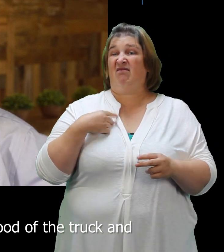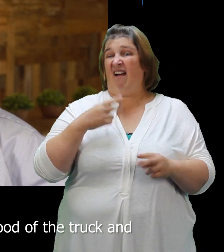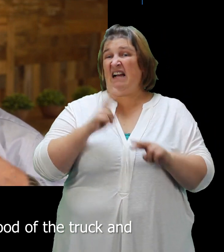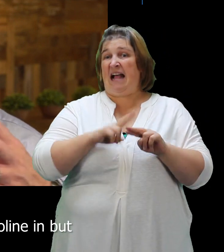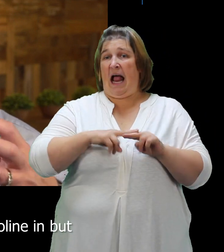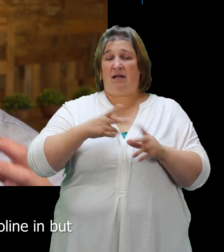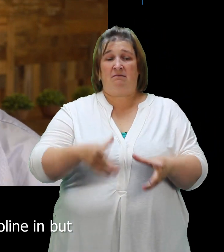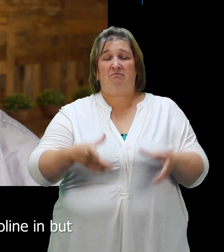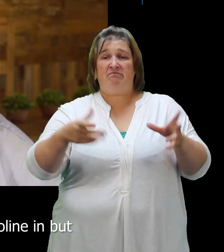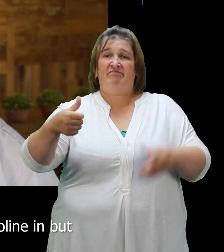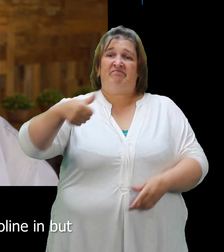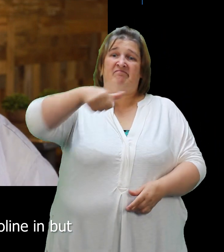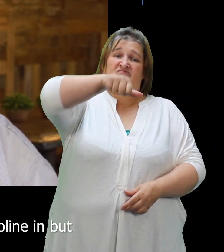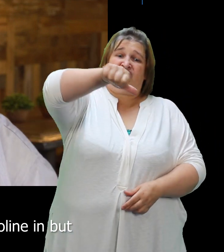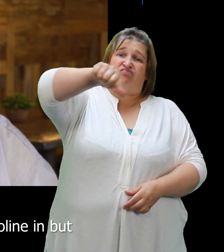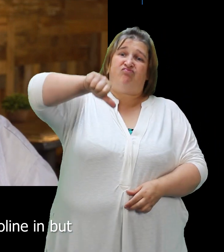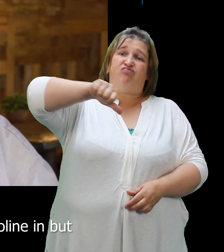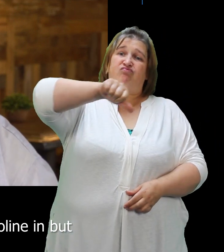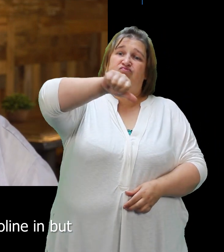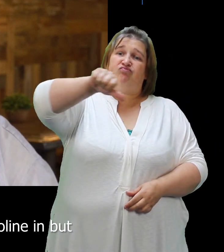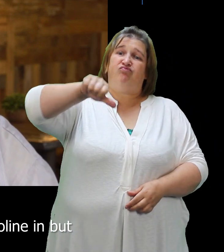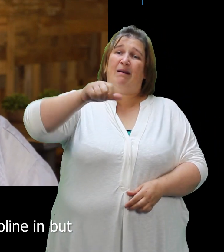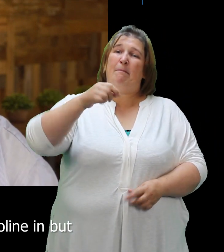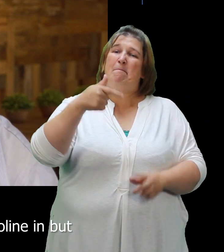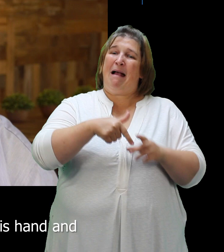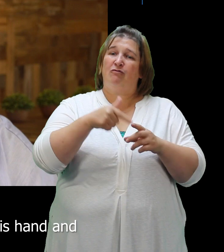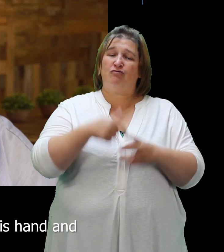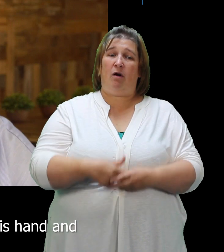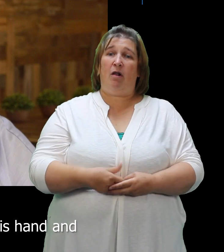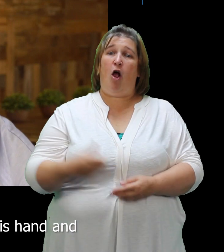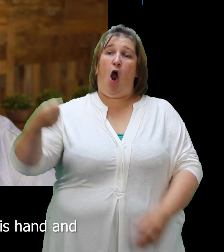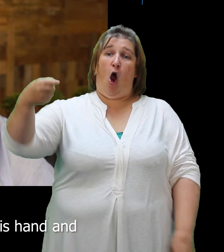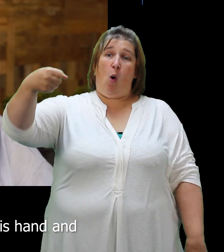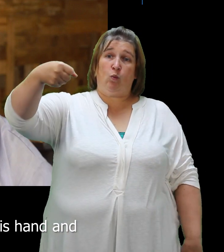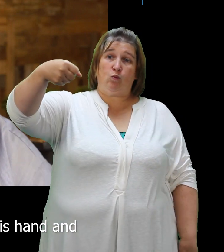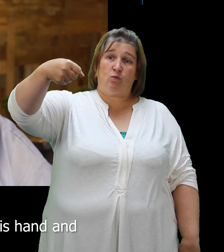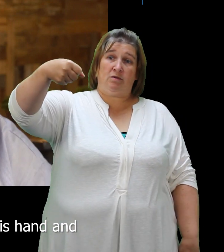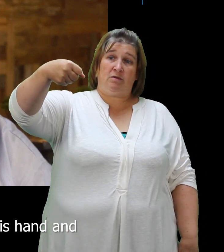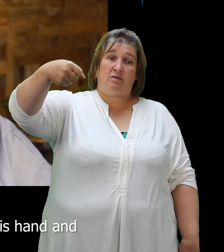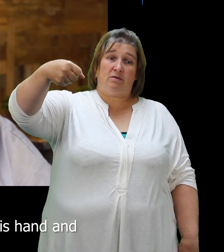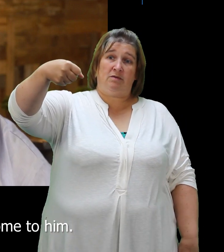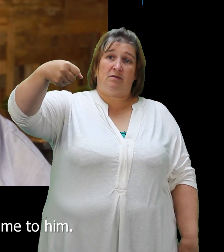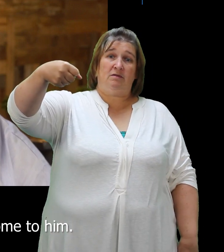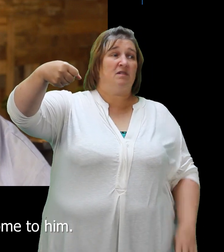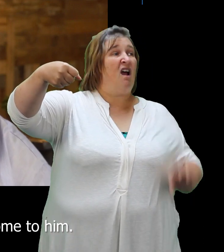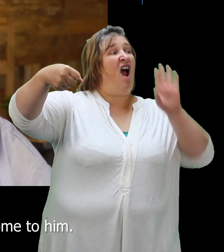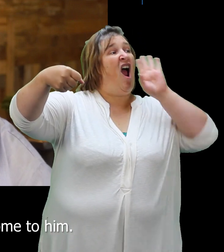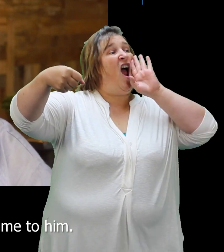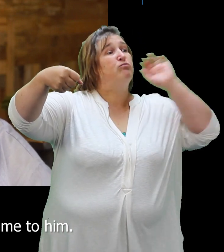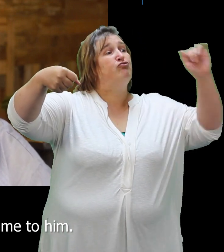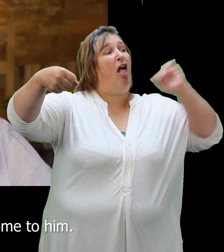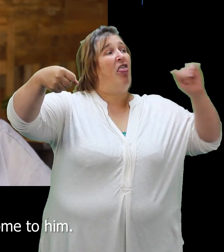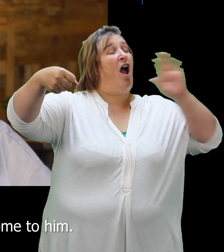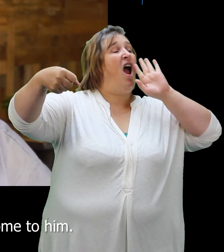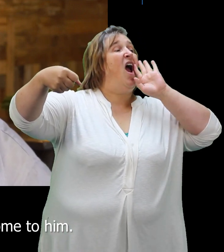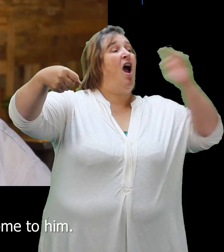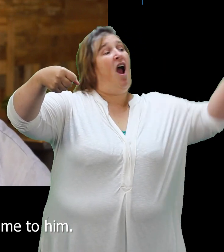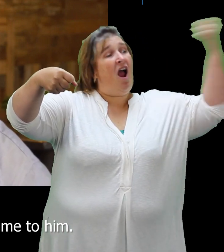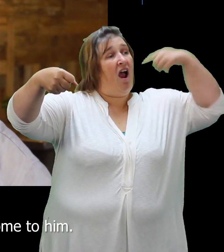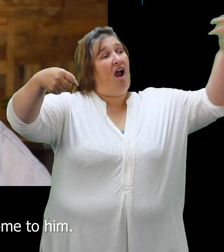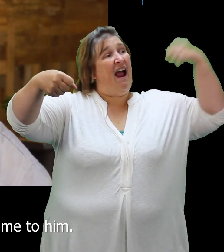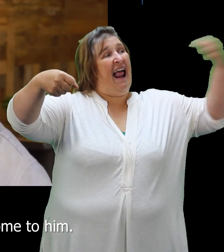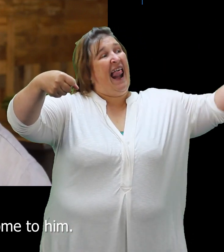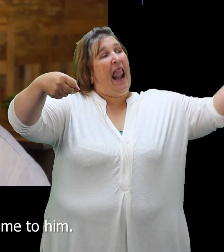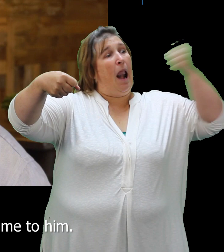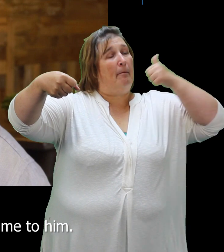and began to pour a little bit of gasoline in, but he was holding the gasoline in his hand and he hollered for his brother